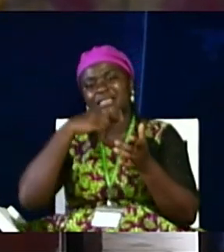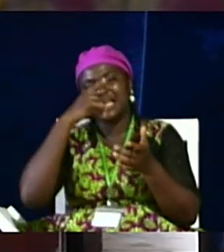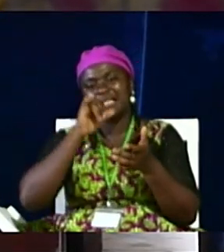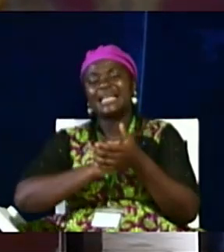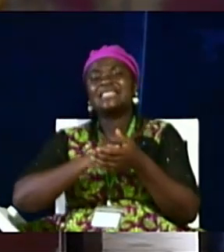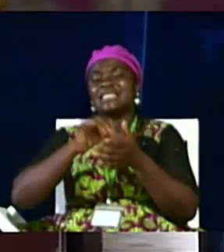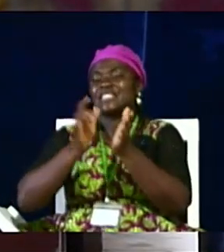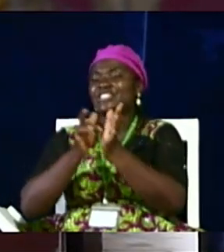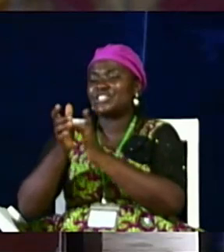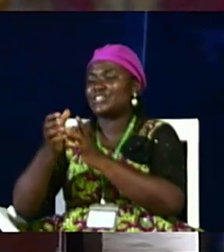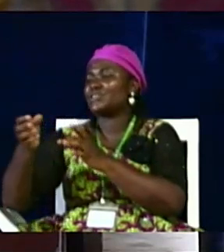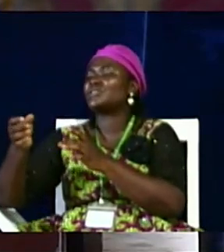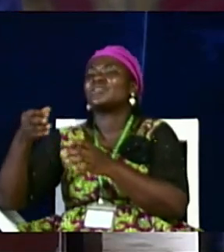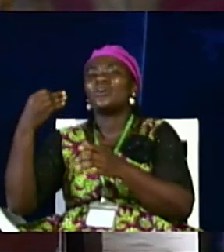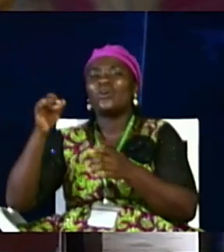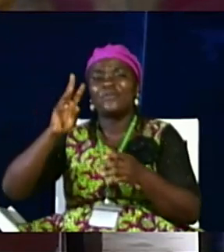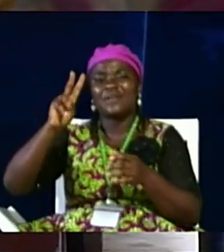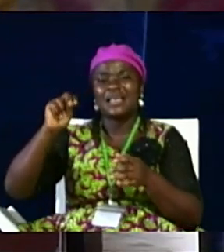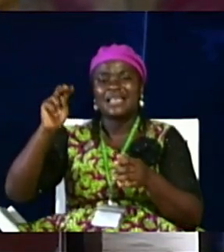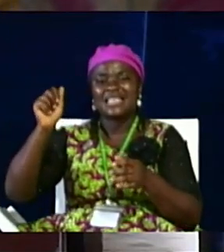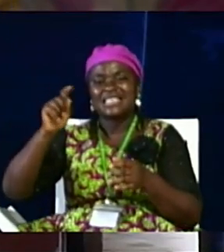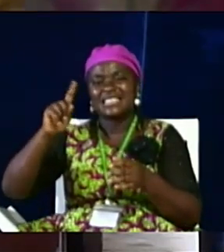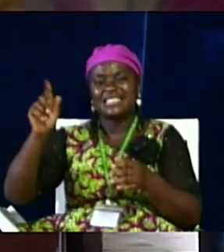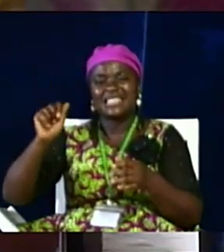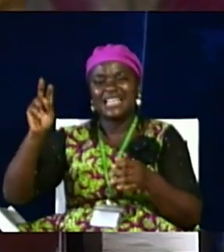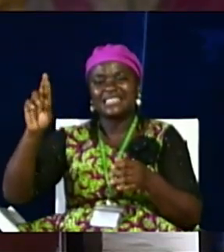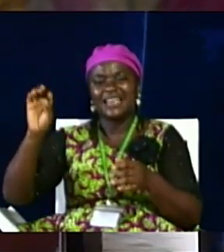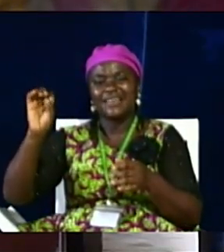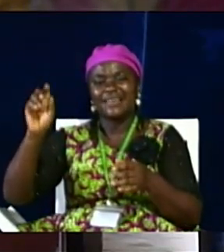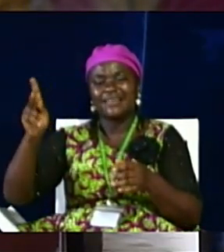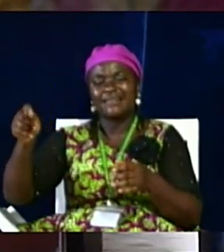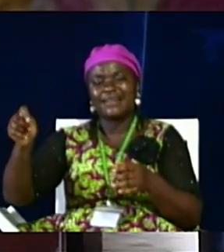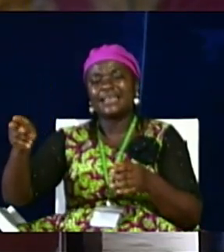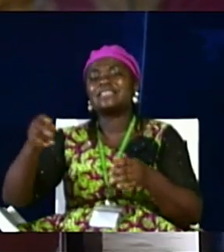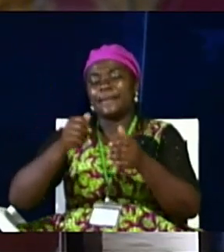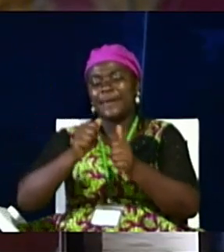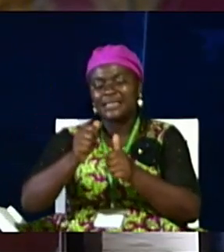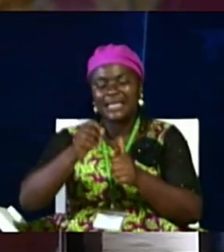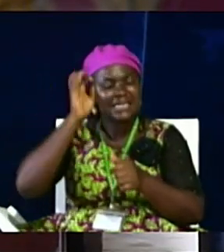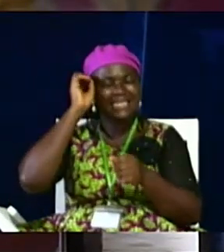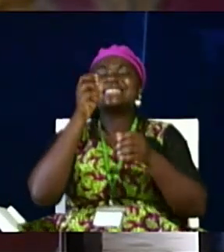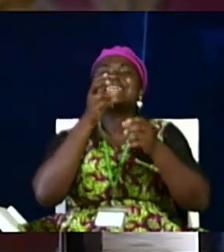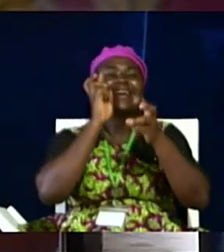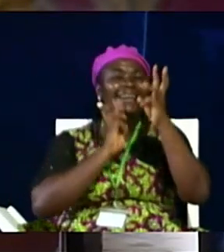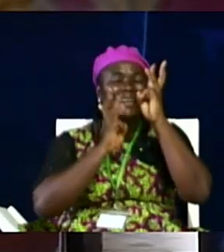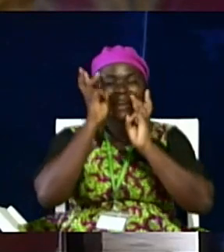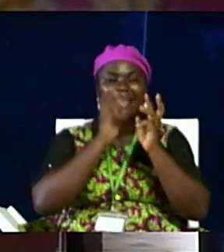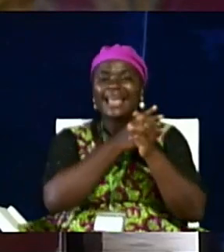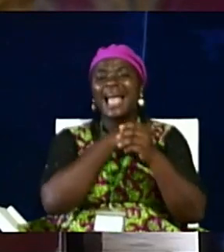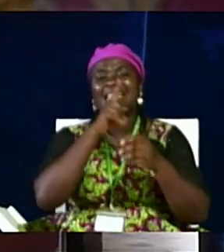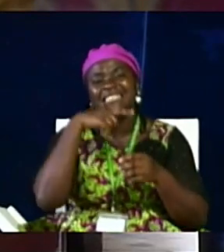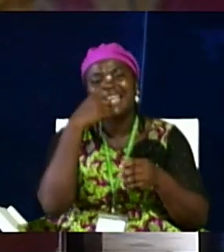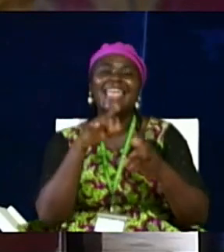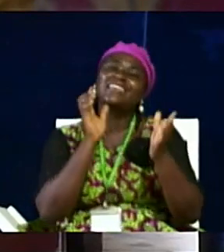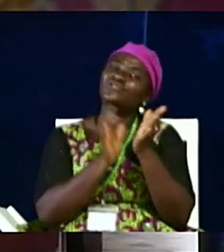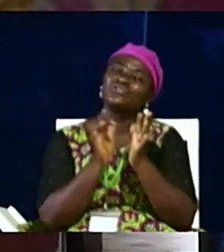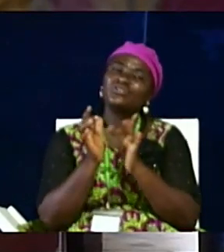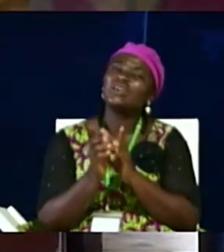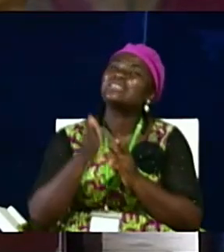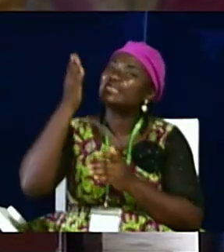Jesus of Nazareth passed by. And he cried, saying, Jesus, thou son